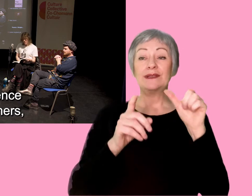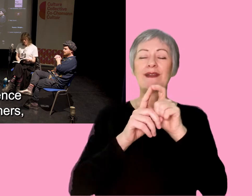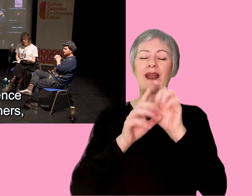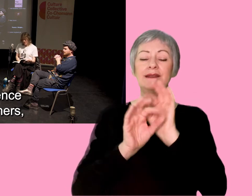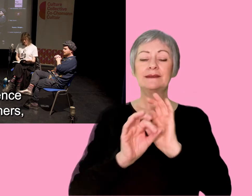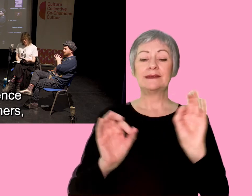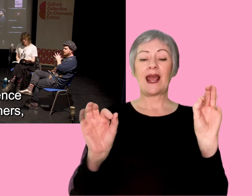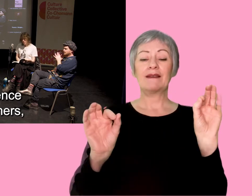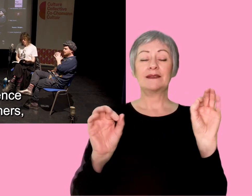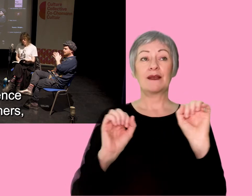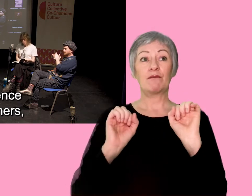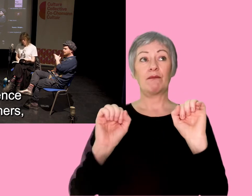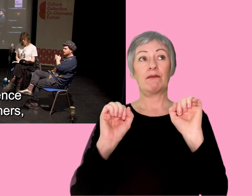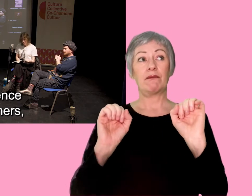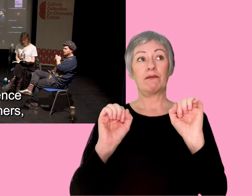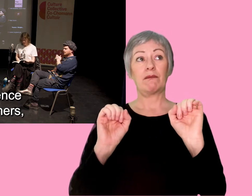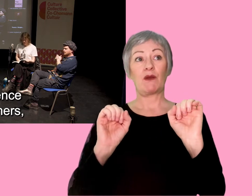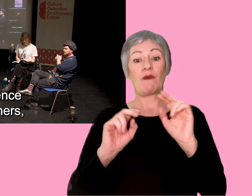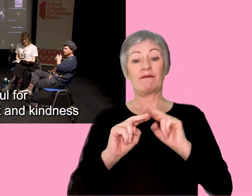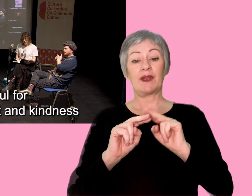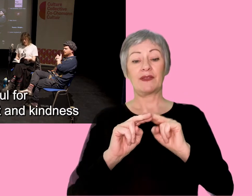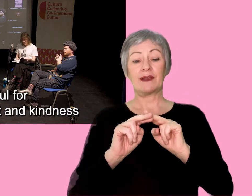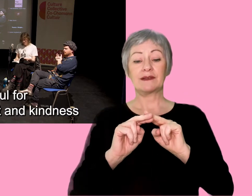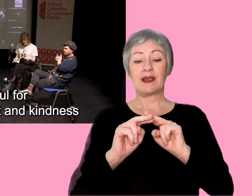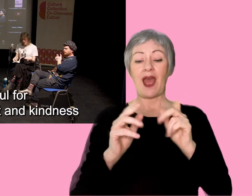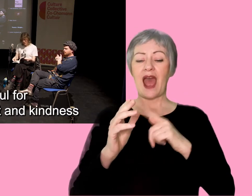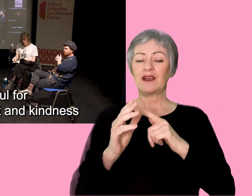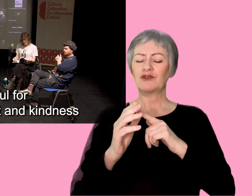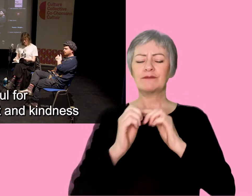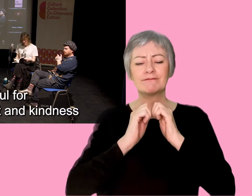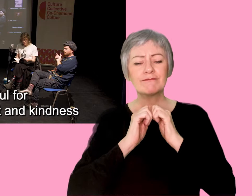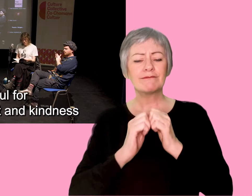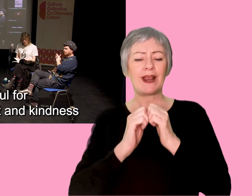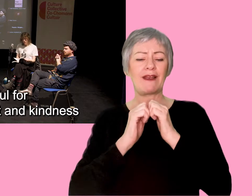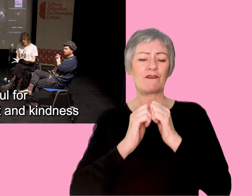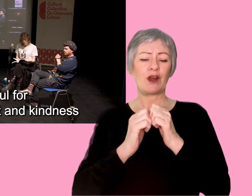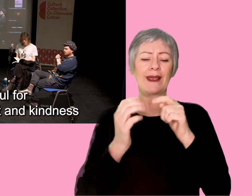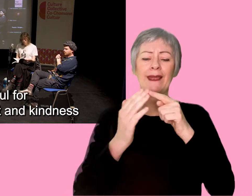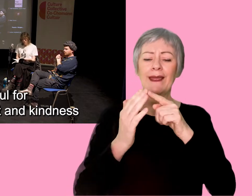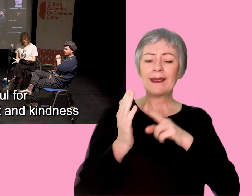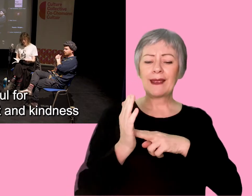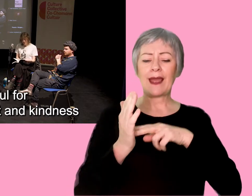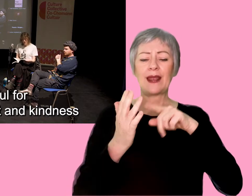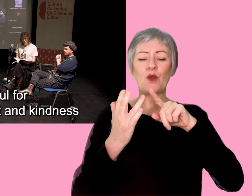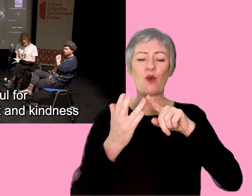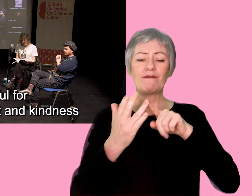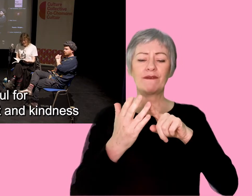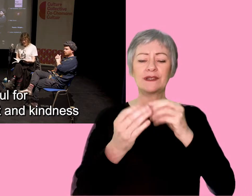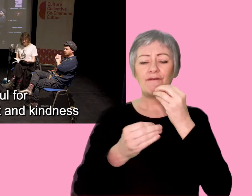Darlene's silence about their own feathers, Astrid's hour thankful for her folks met